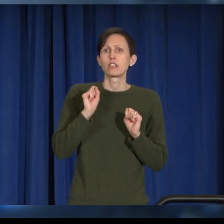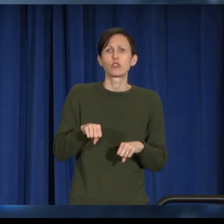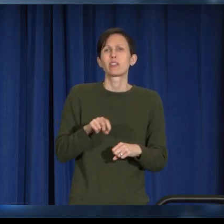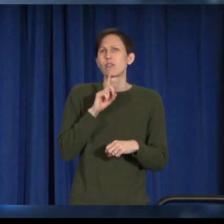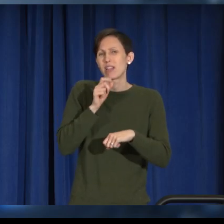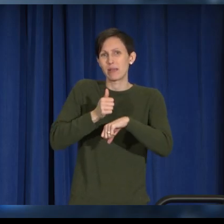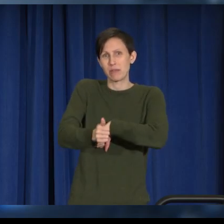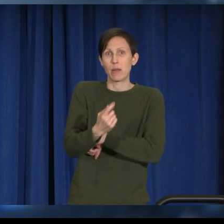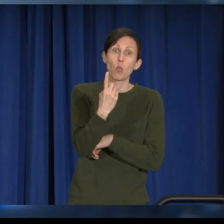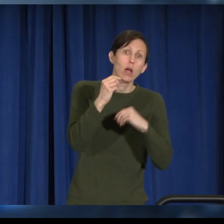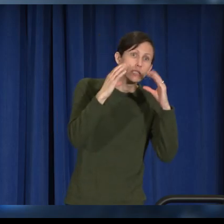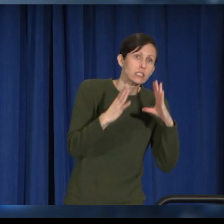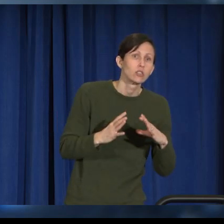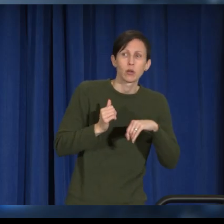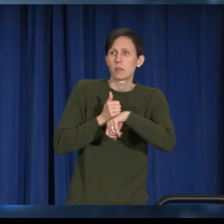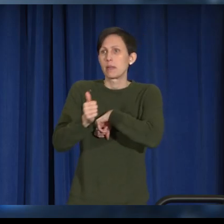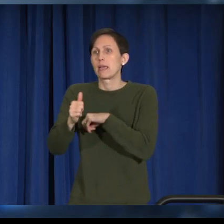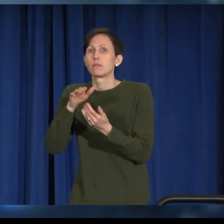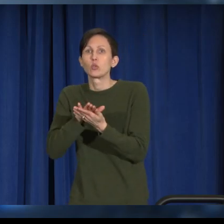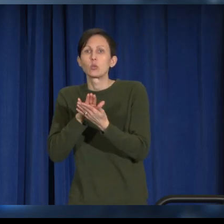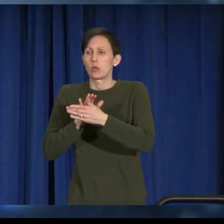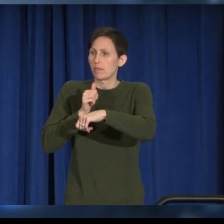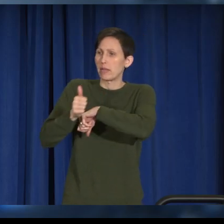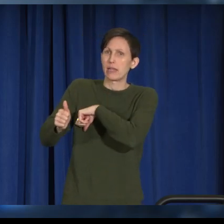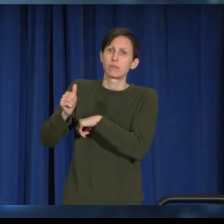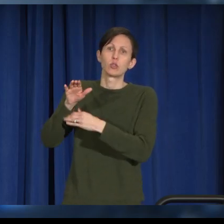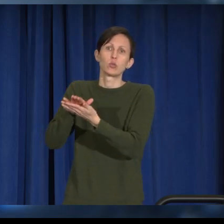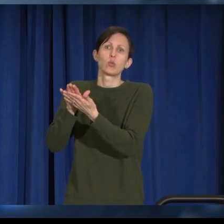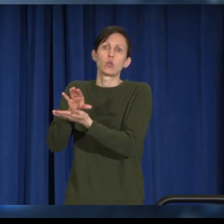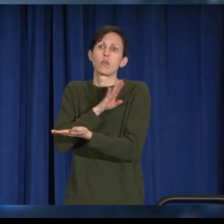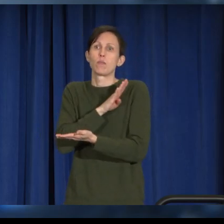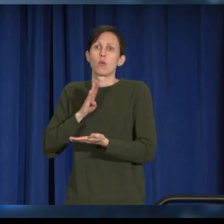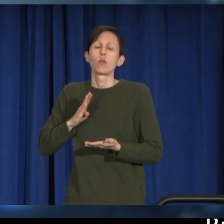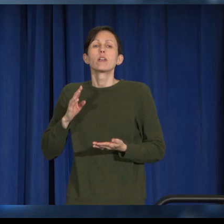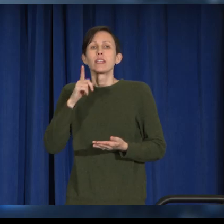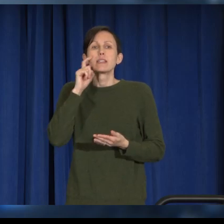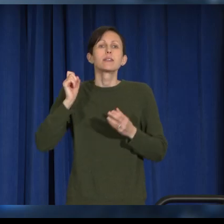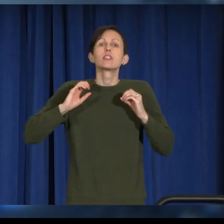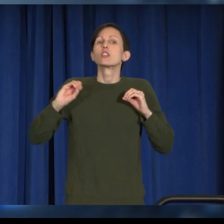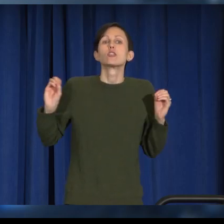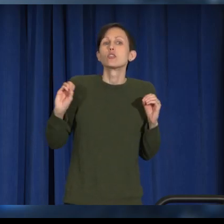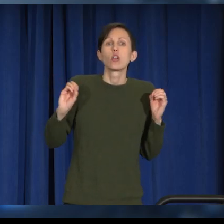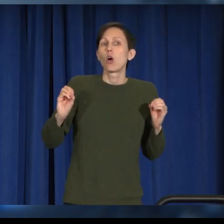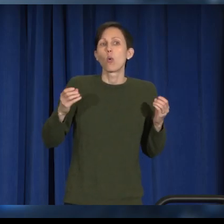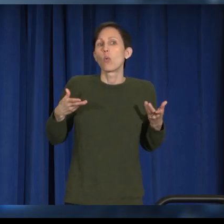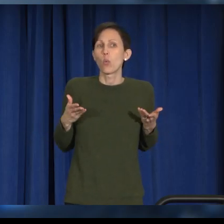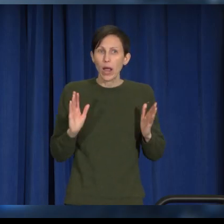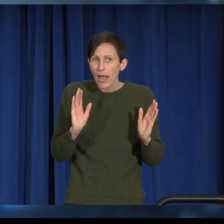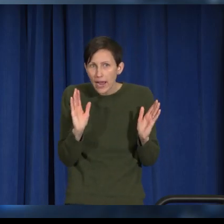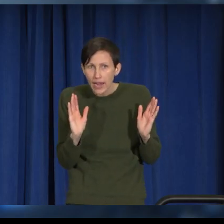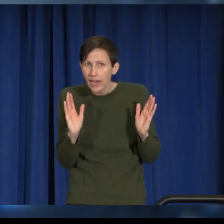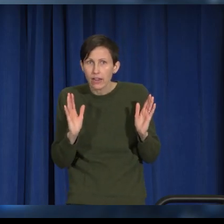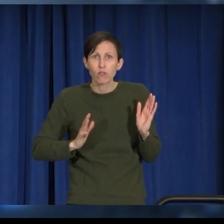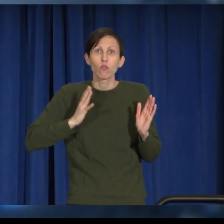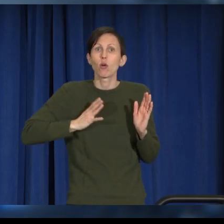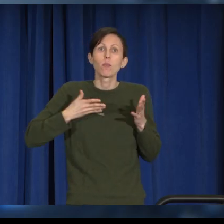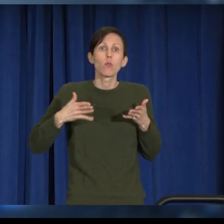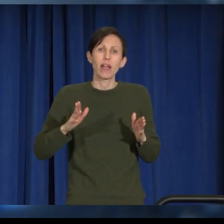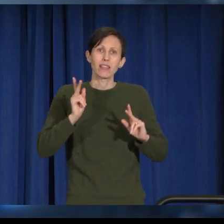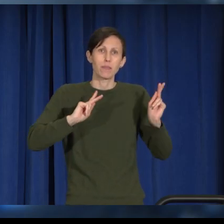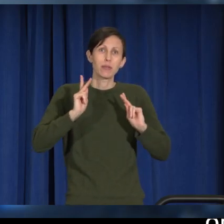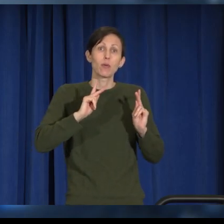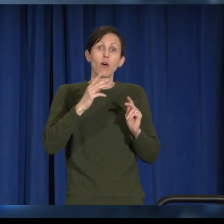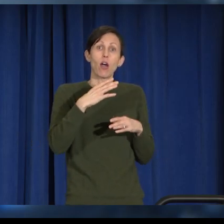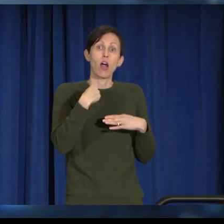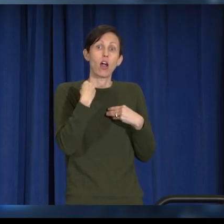teacher or a school board. It's a fact that there's no formal mechanism in which how people are educated to